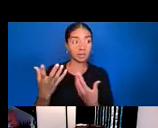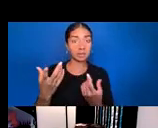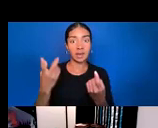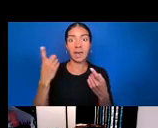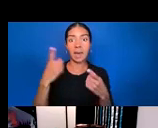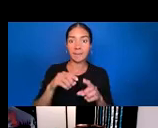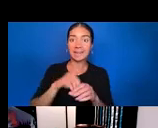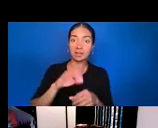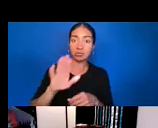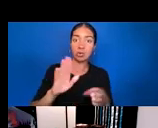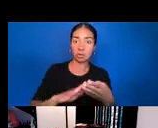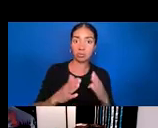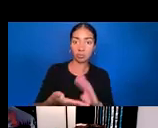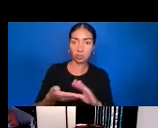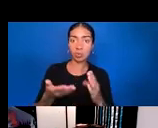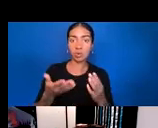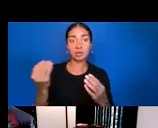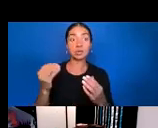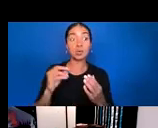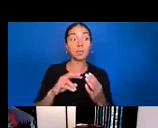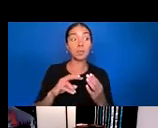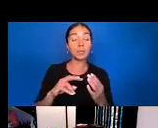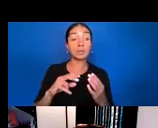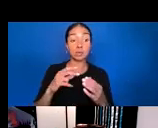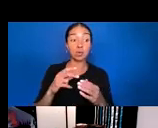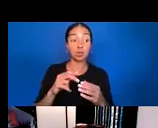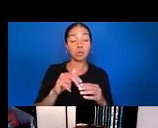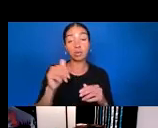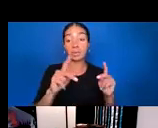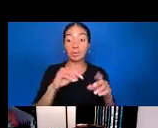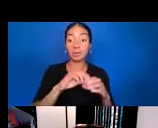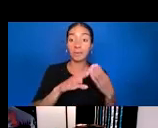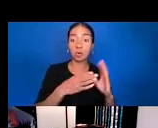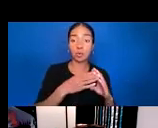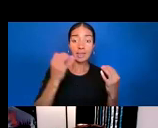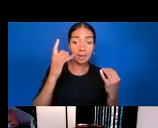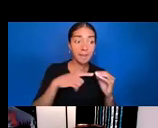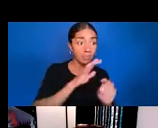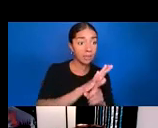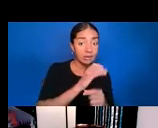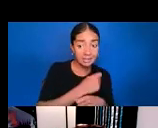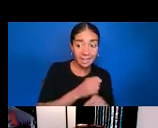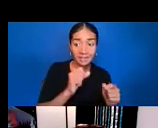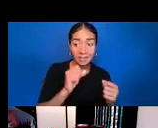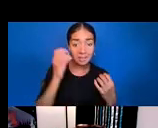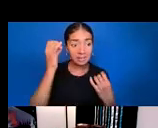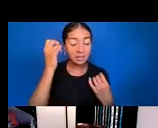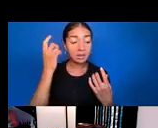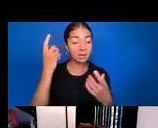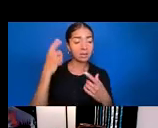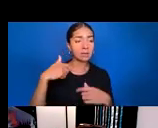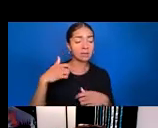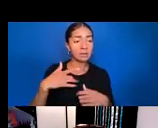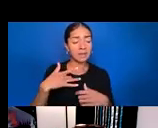the safety of other people is in the back of your mind and in your heart with your own family and